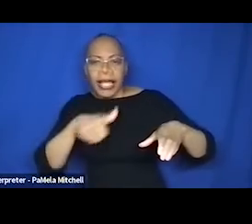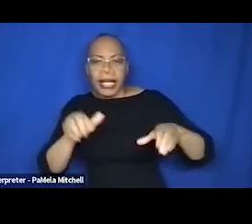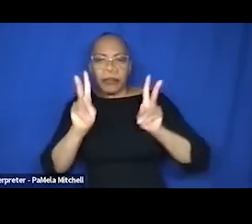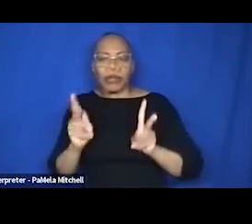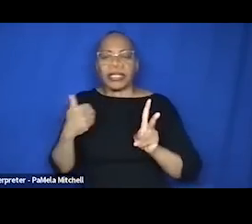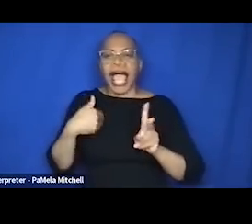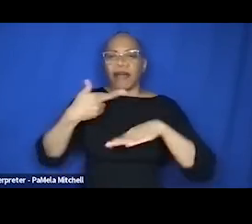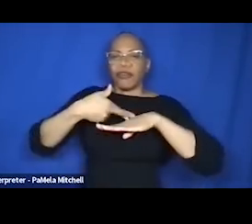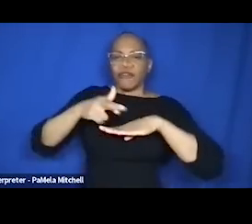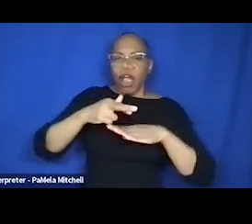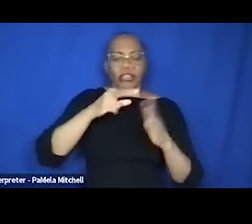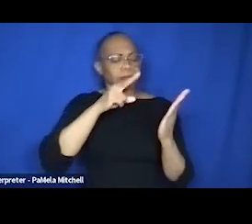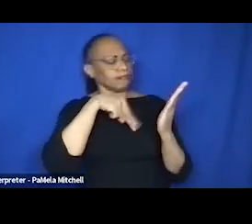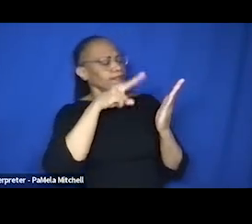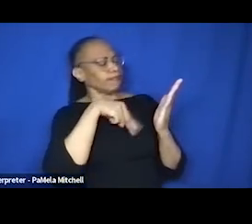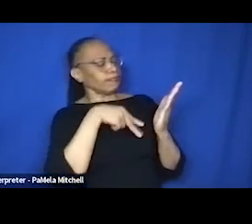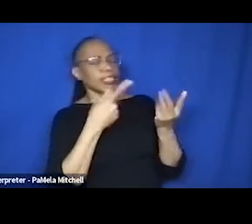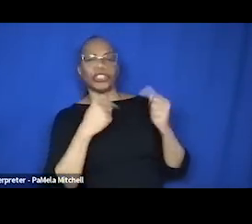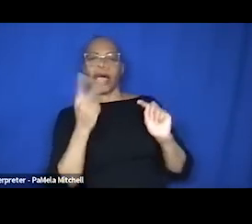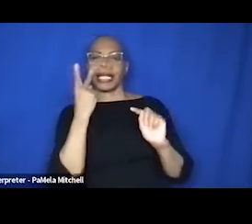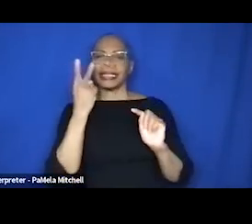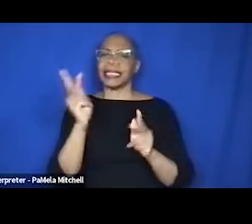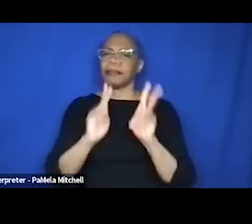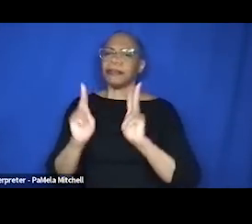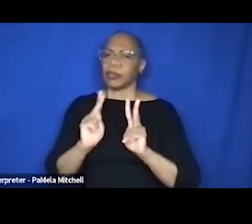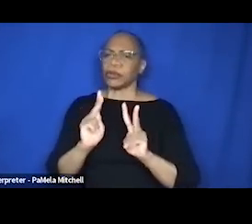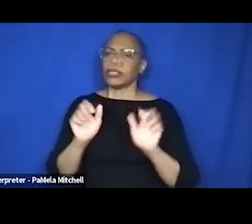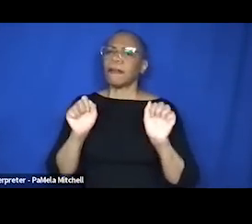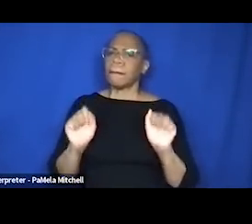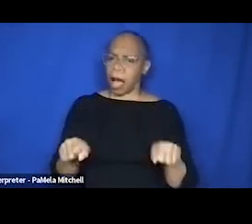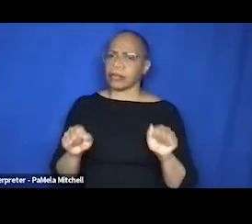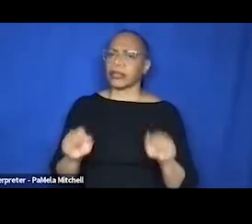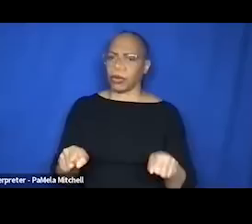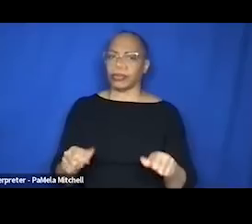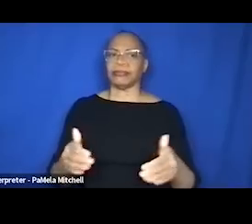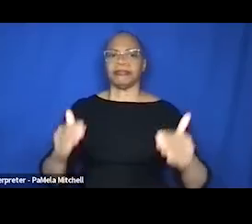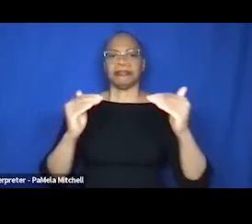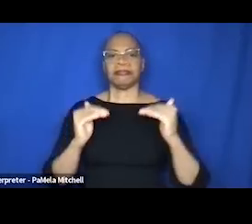and we try to see them as soon as possible. Go ahead to the next slide, please.